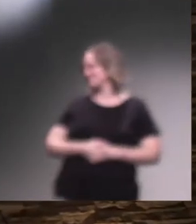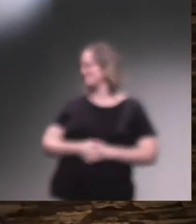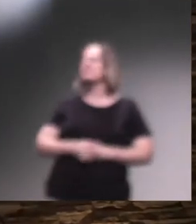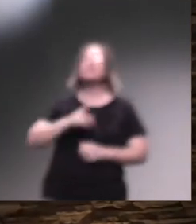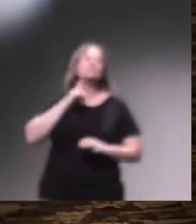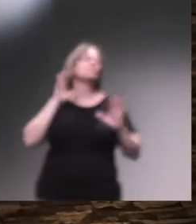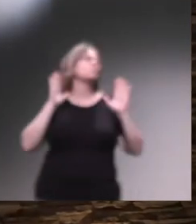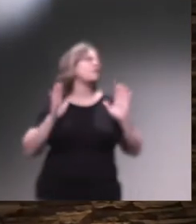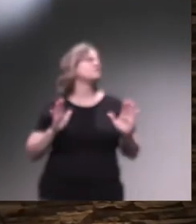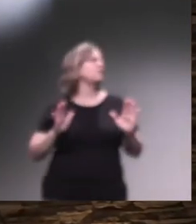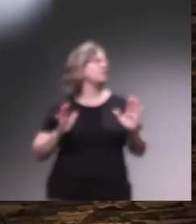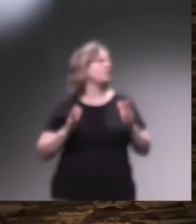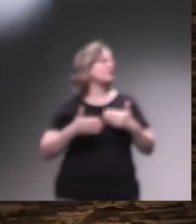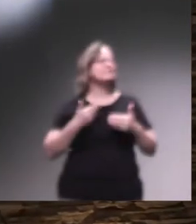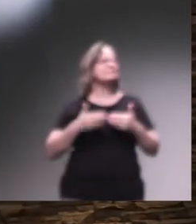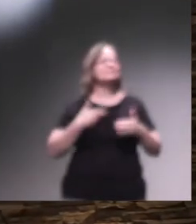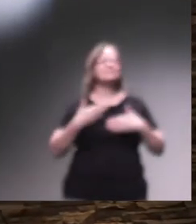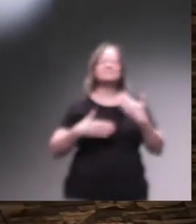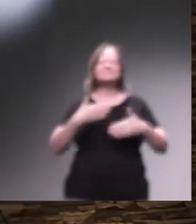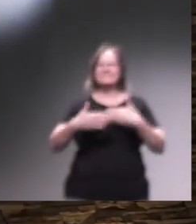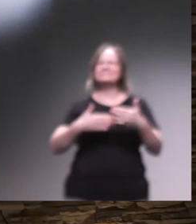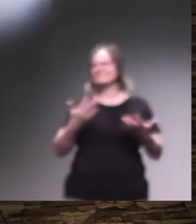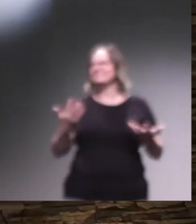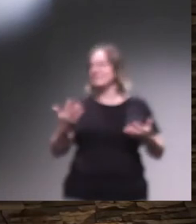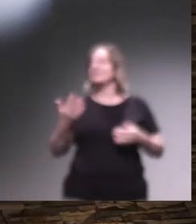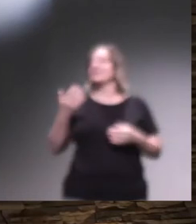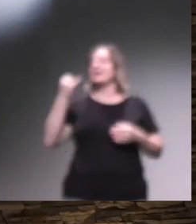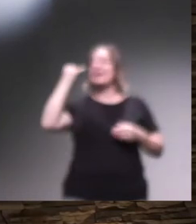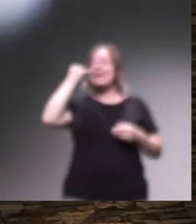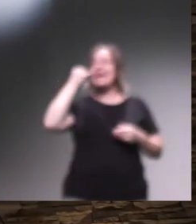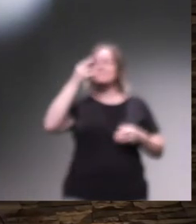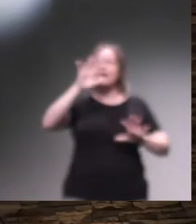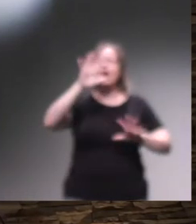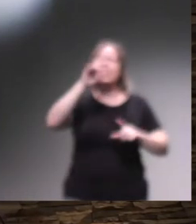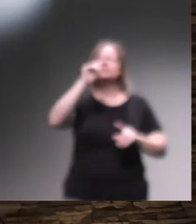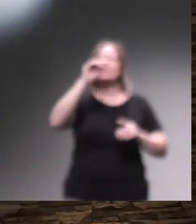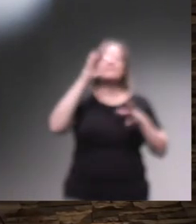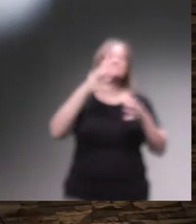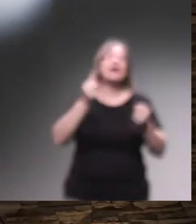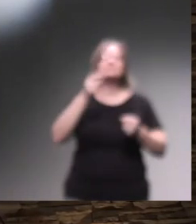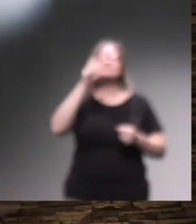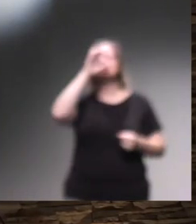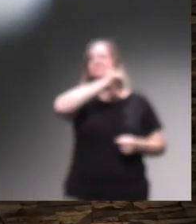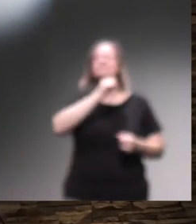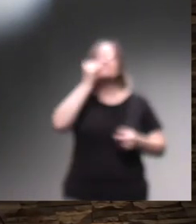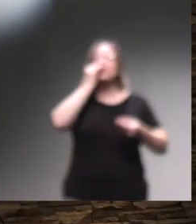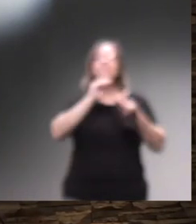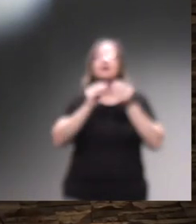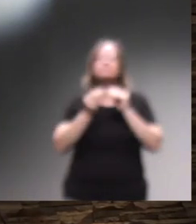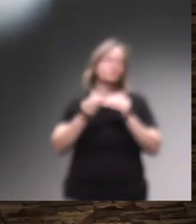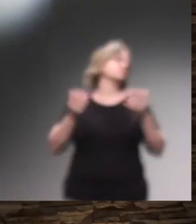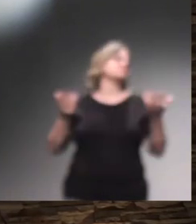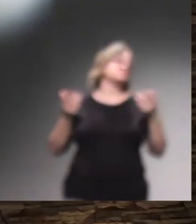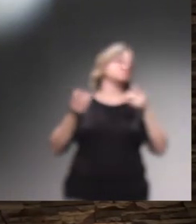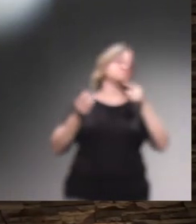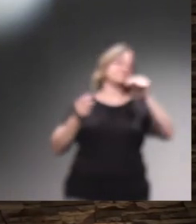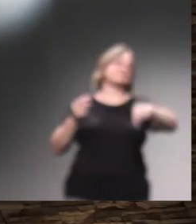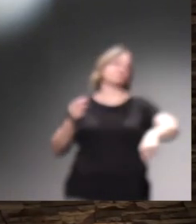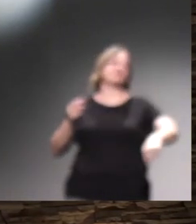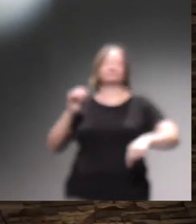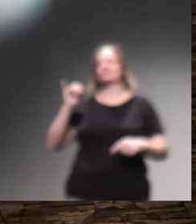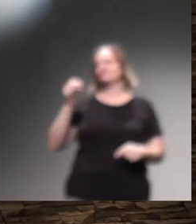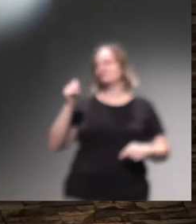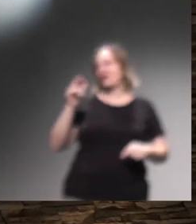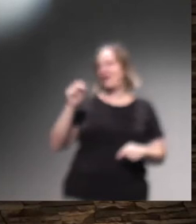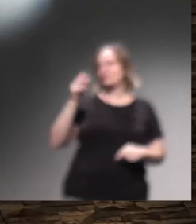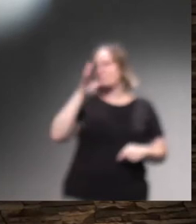make this process just that much easier. And if you missed the phone number or if you want any other questions answered, Jan will be downstairs in the lobby